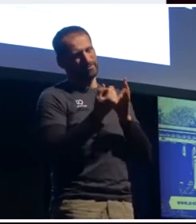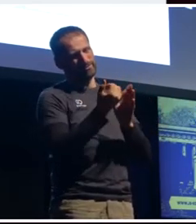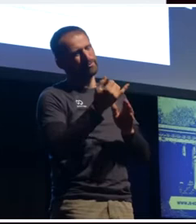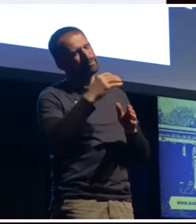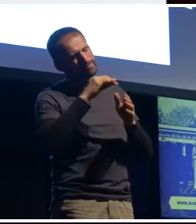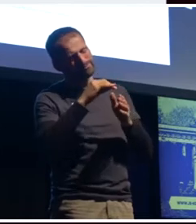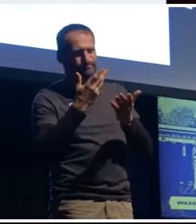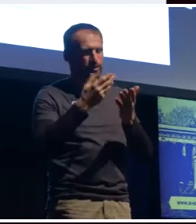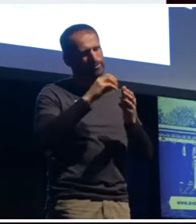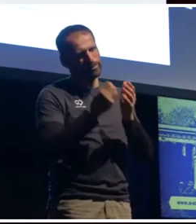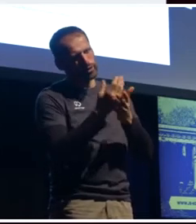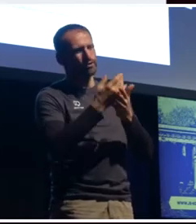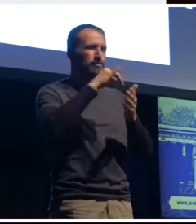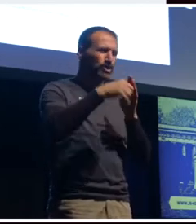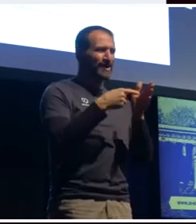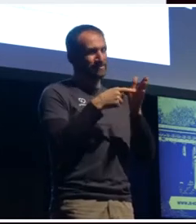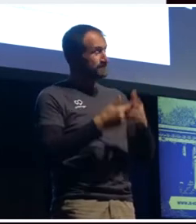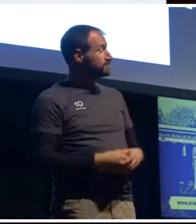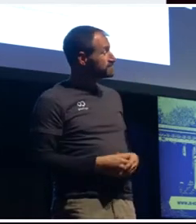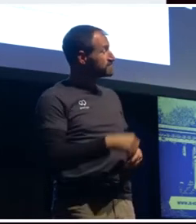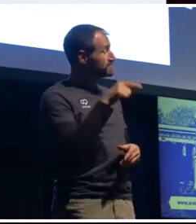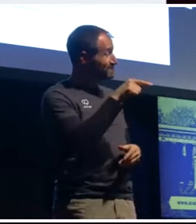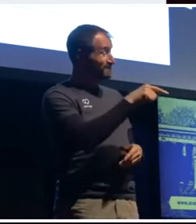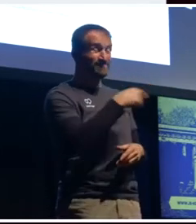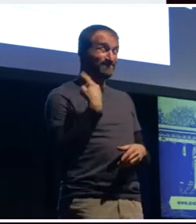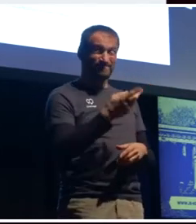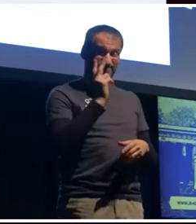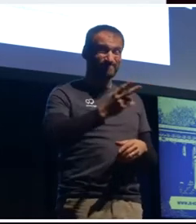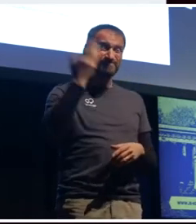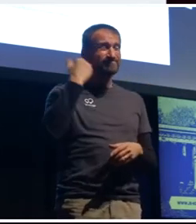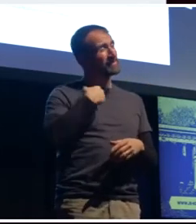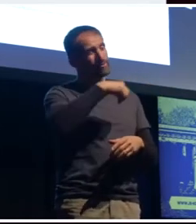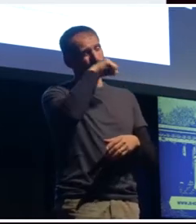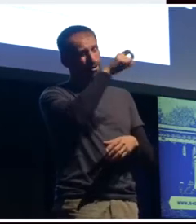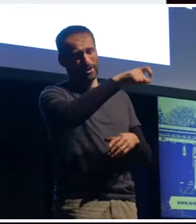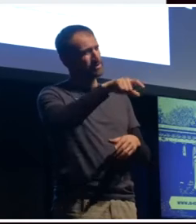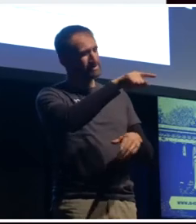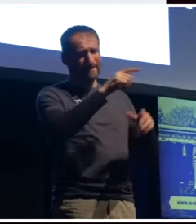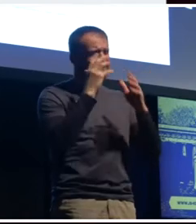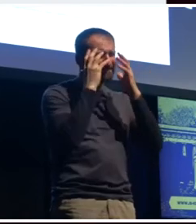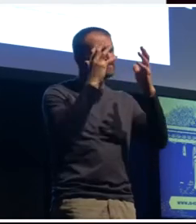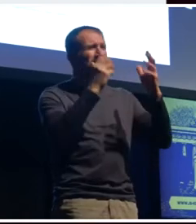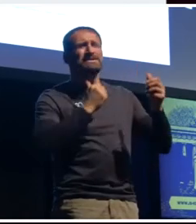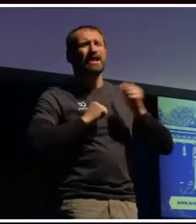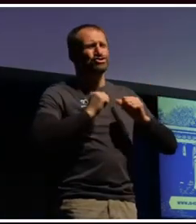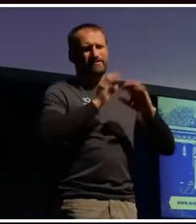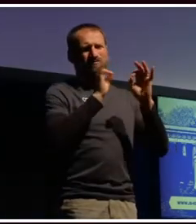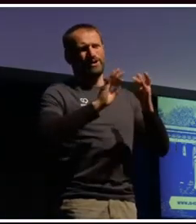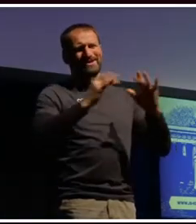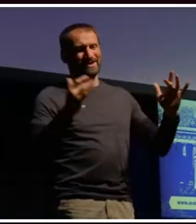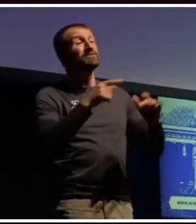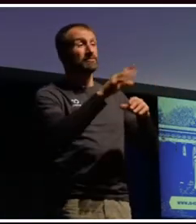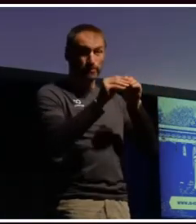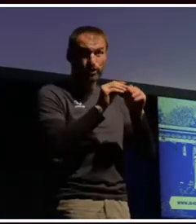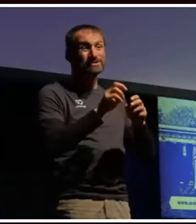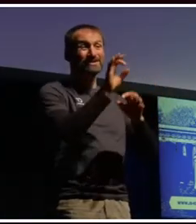They came to our summit this year. It was so fun to talk with them. They're some of my favorite people. They're very passionate about the web. They use Electron today, but they're really